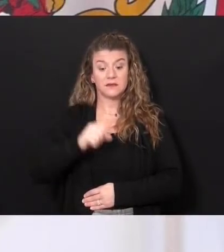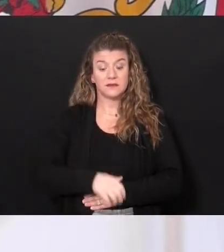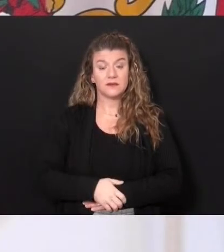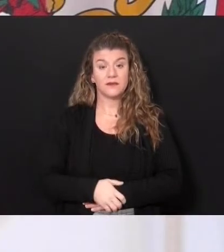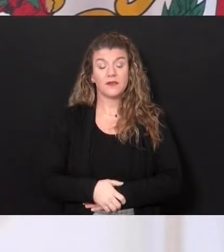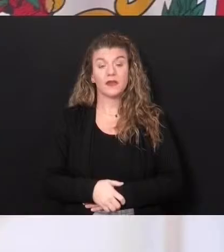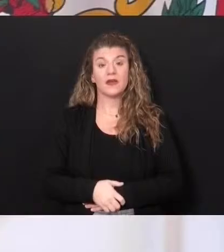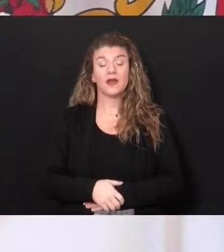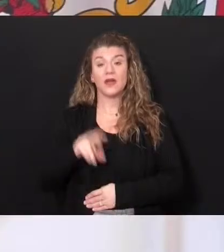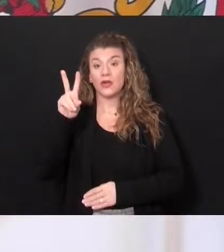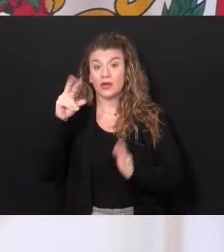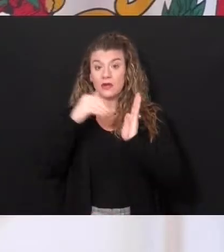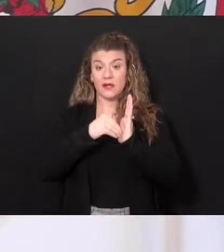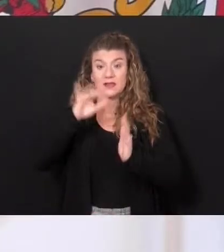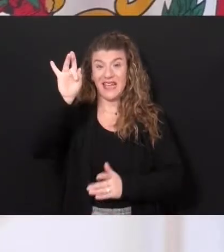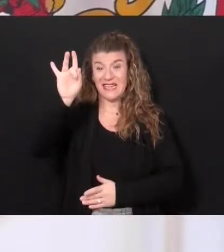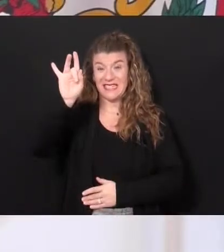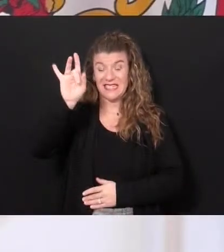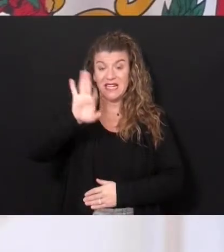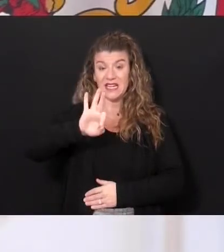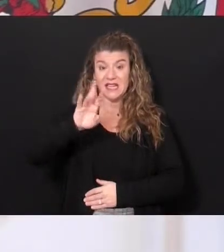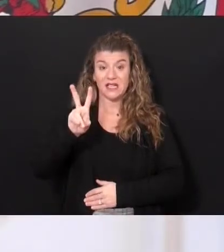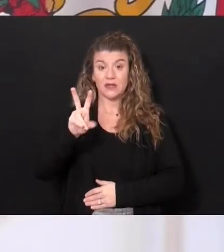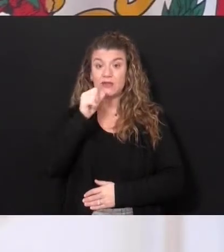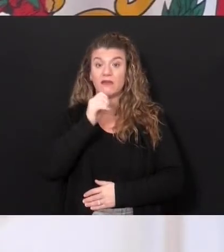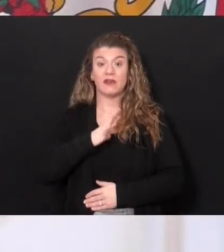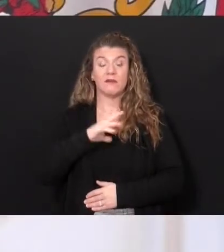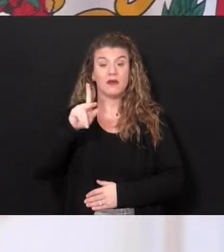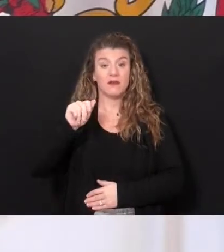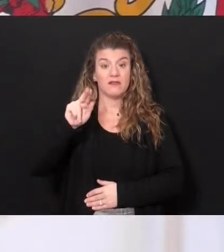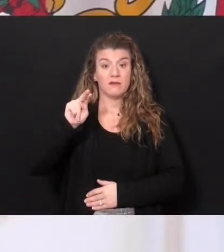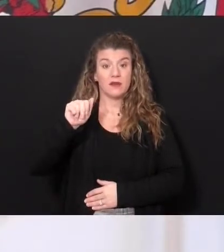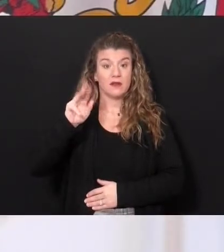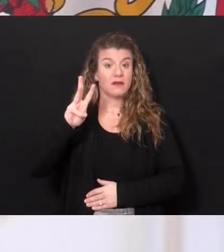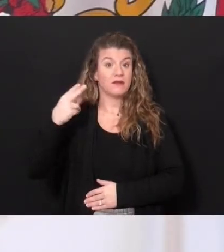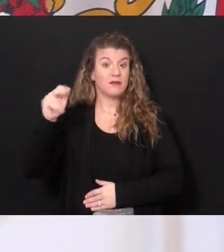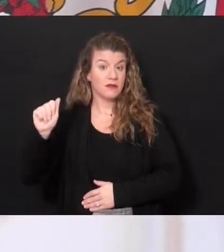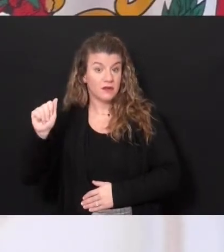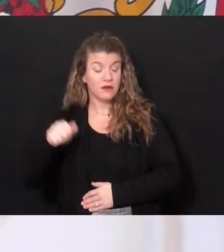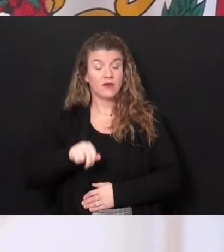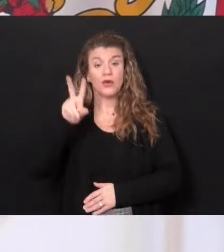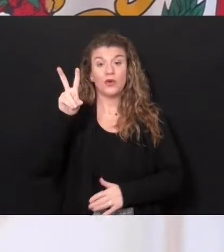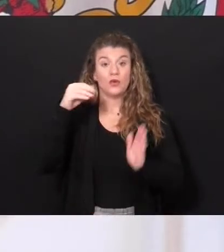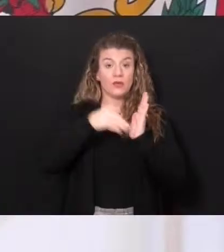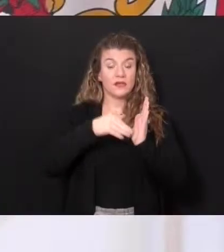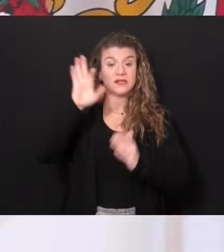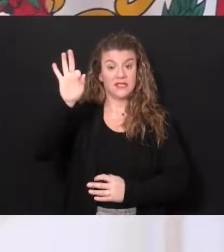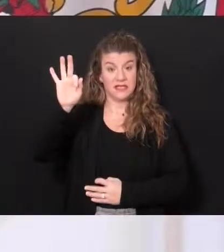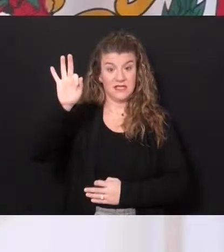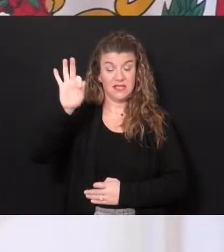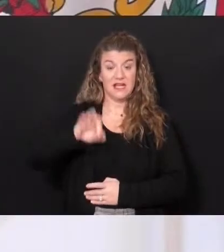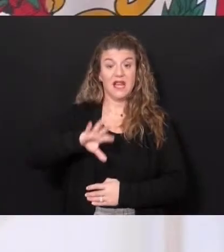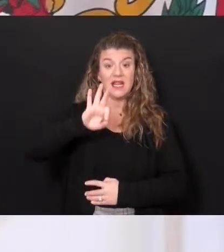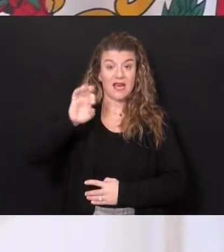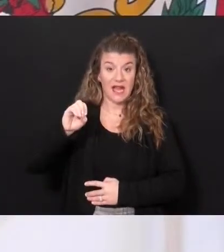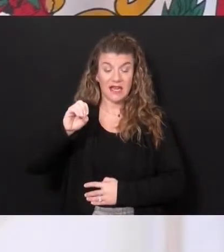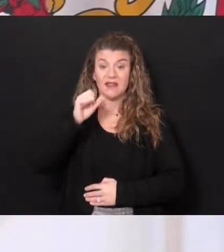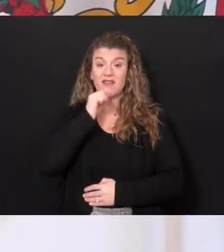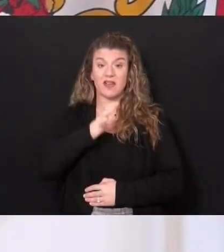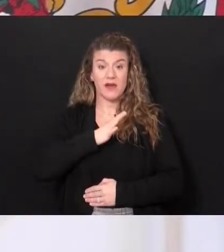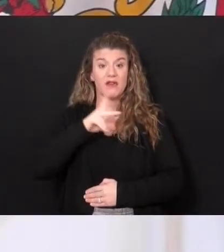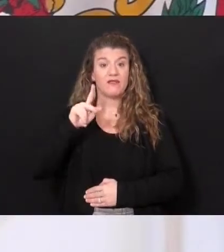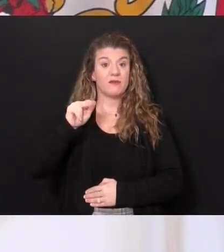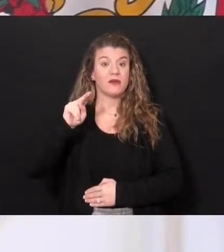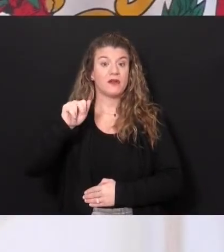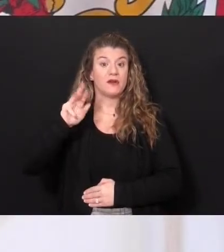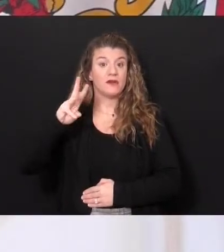The 2018 death, a 92-year-old female from Kanawha County. The 2019 death, a 90-year-old female from